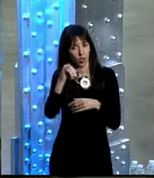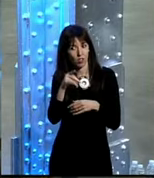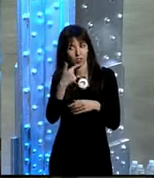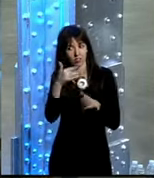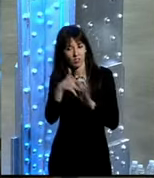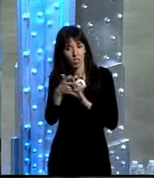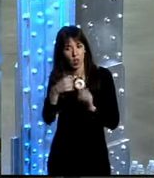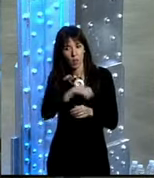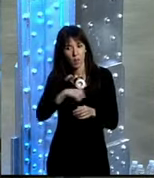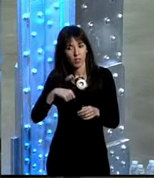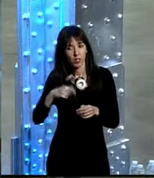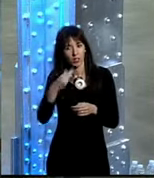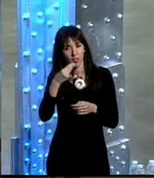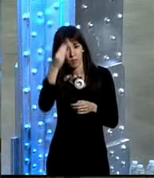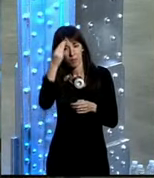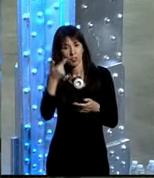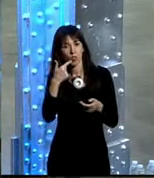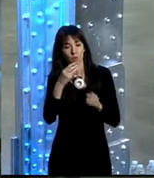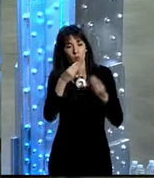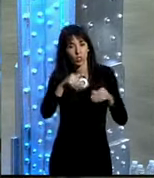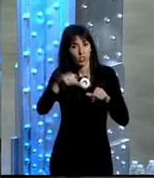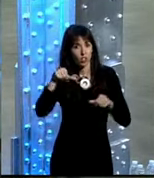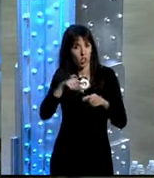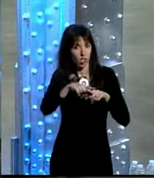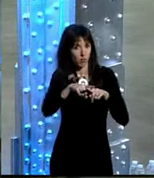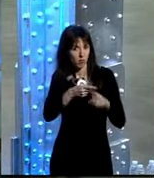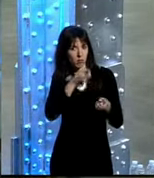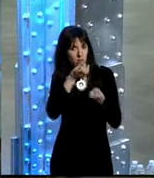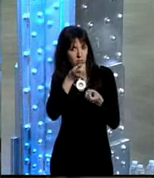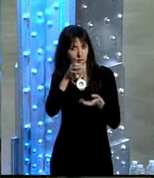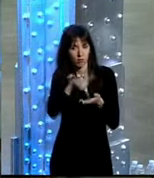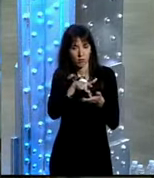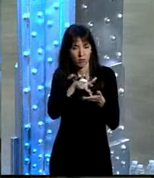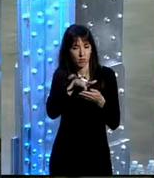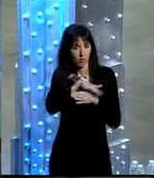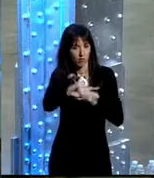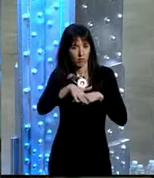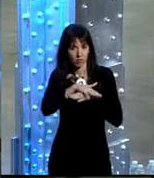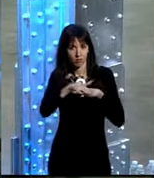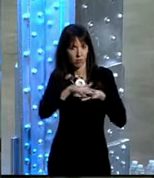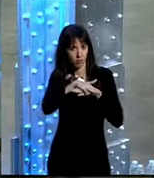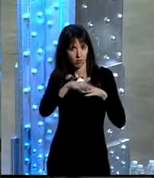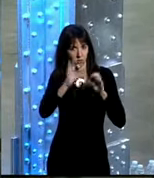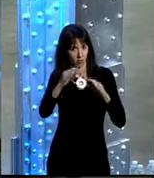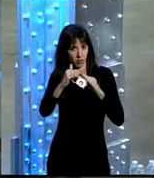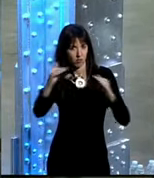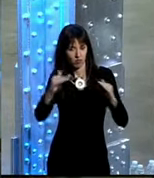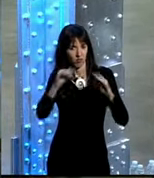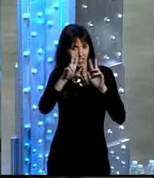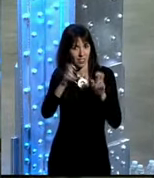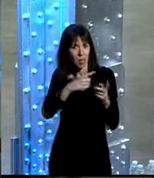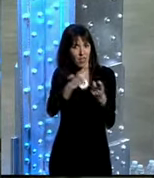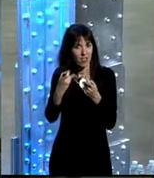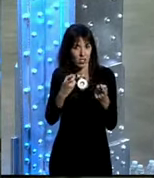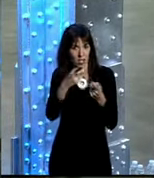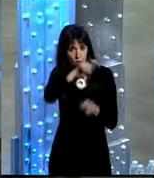things Sonny mentioned. I personally believe that sharing stories is at the base